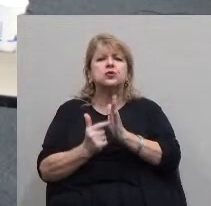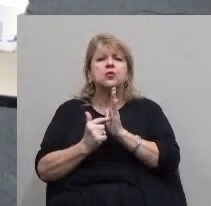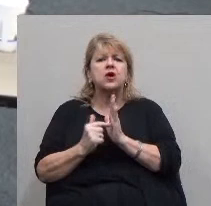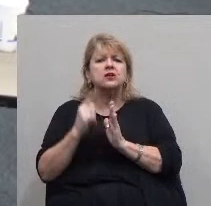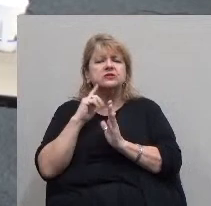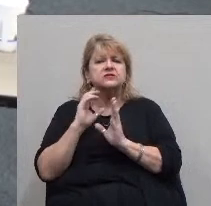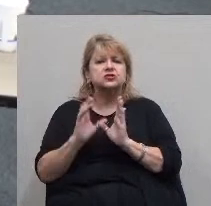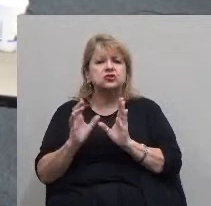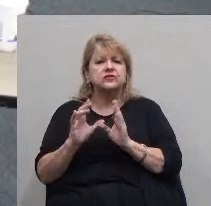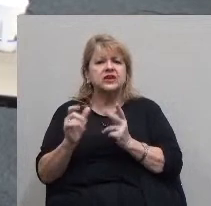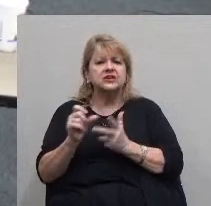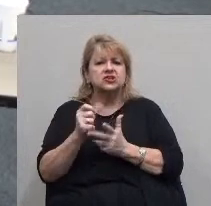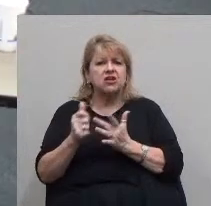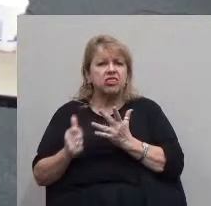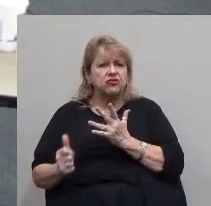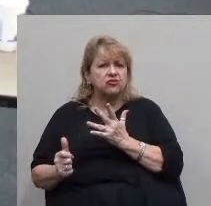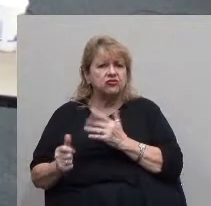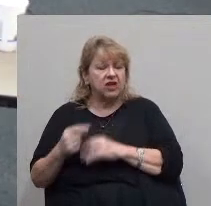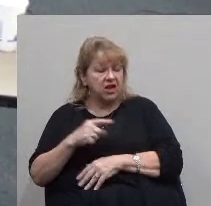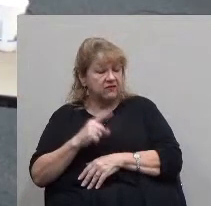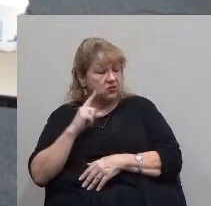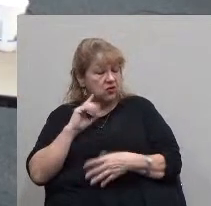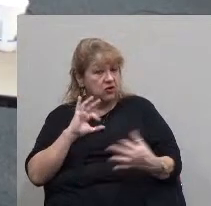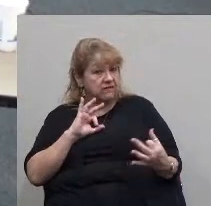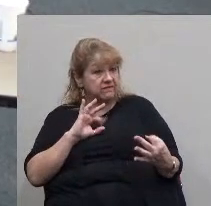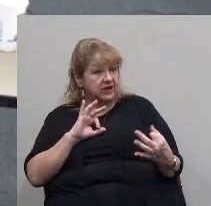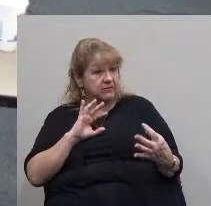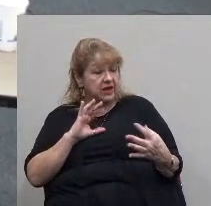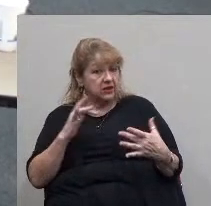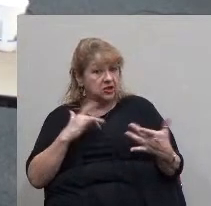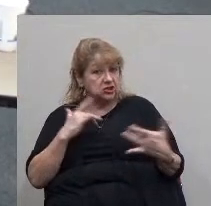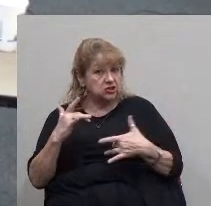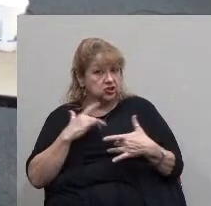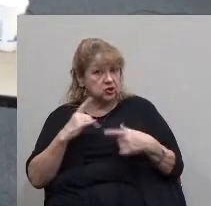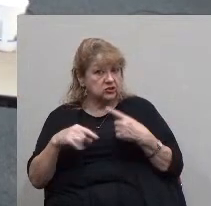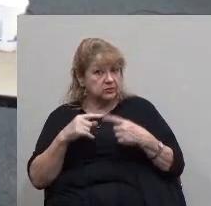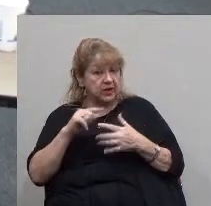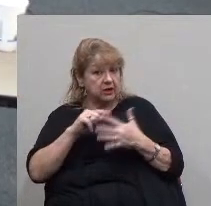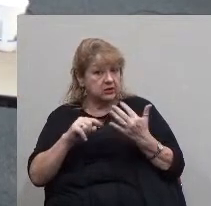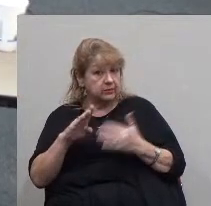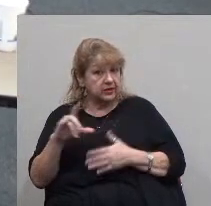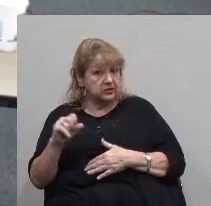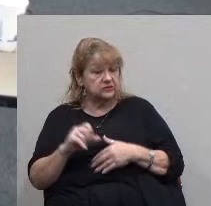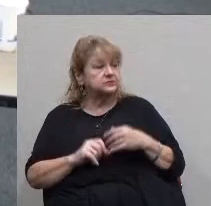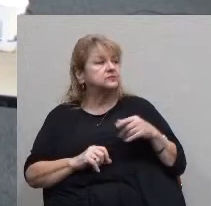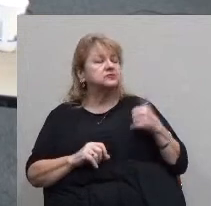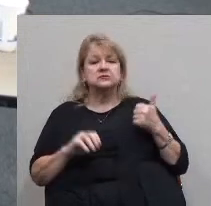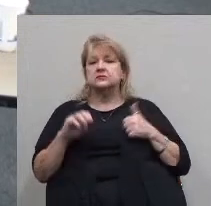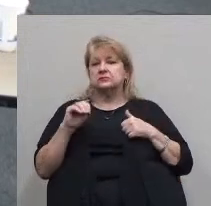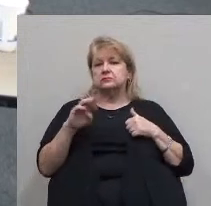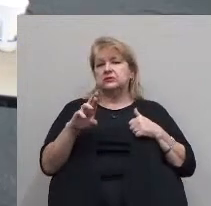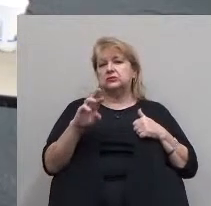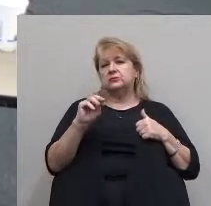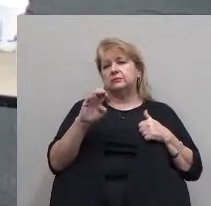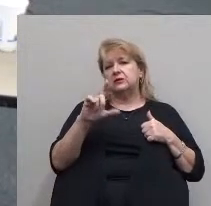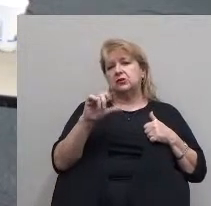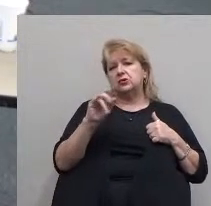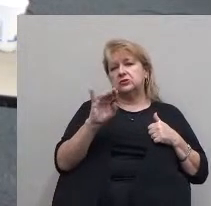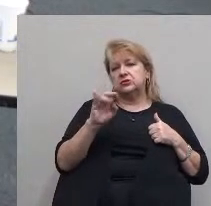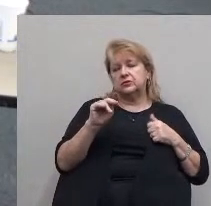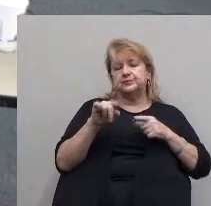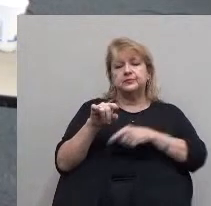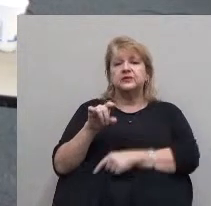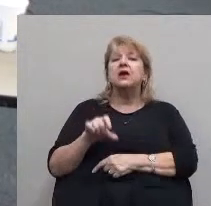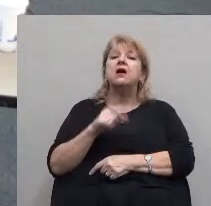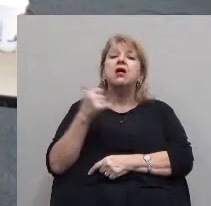certification. So, have you been hearing any feedback of concerns about those? So a lot of the bills that have passed last session